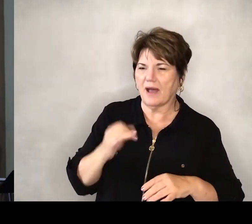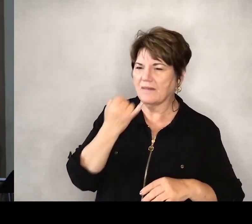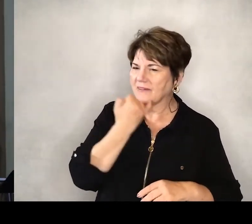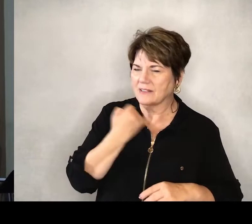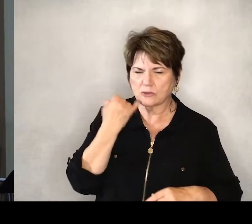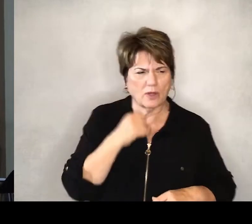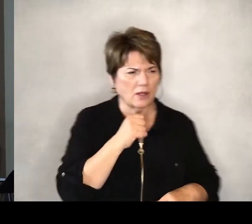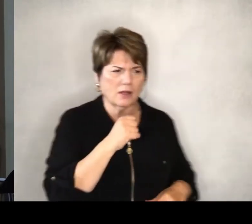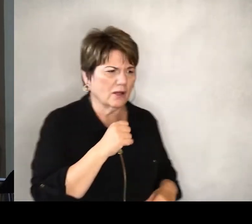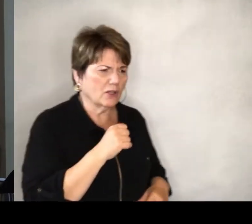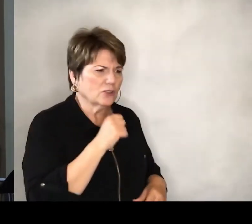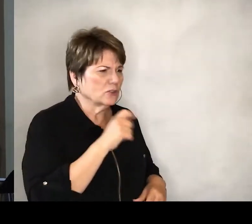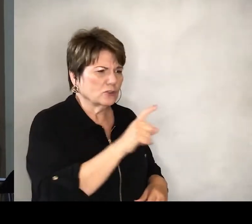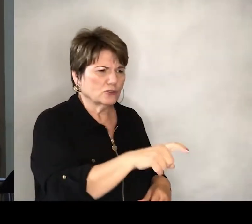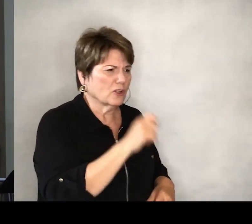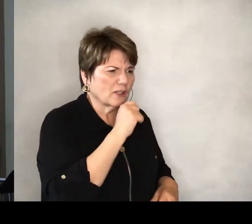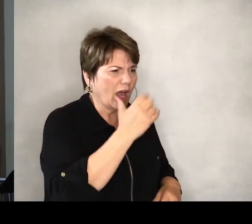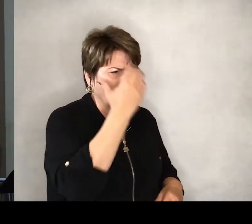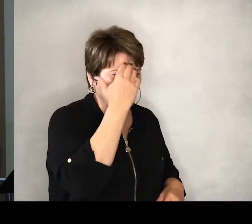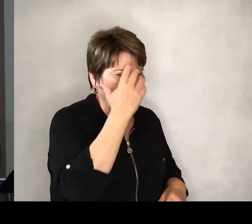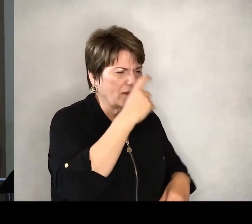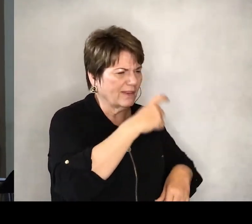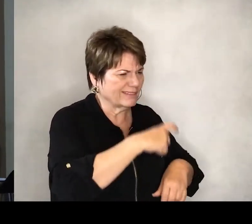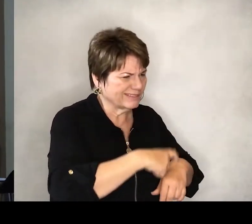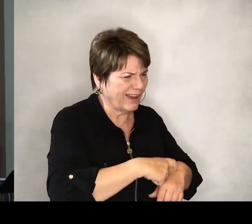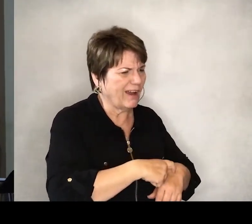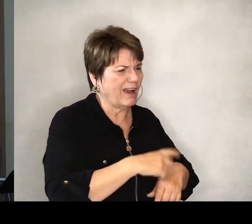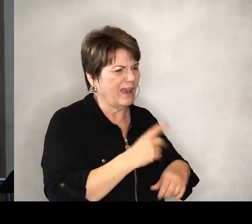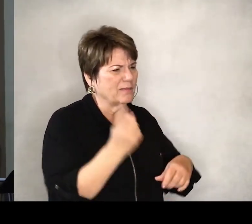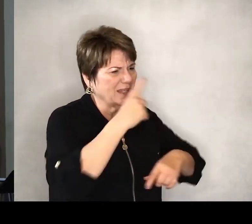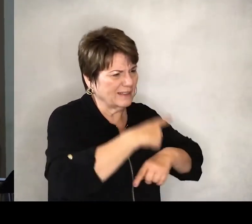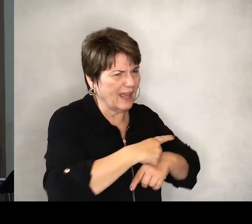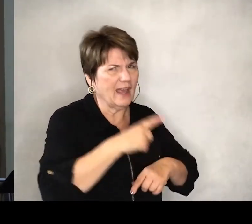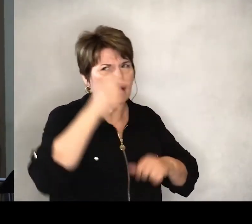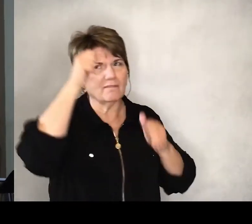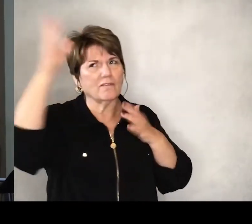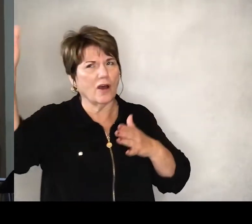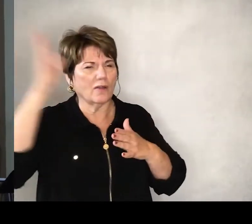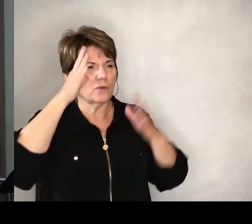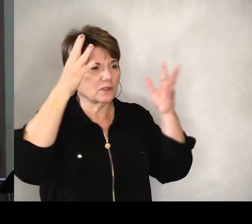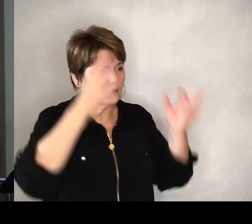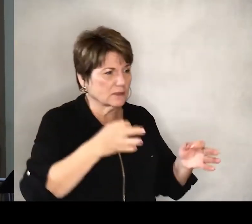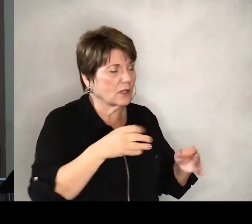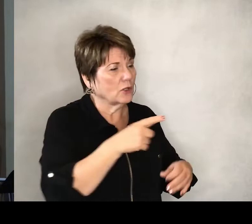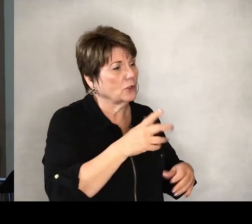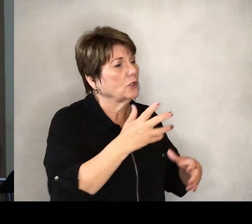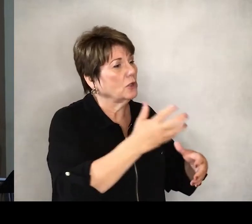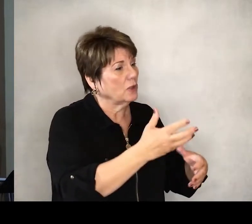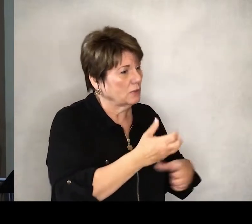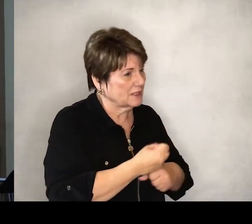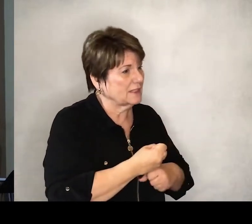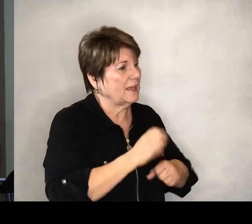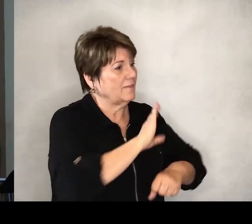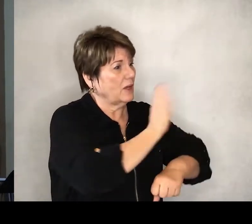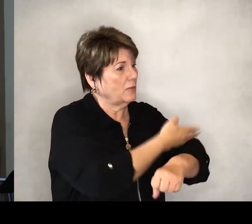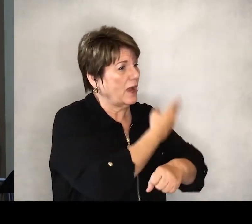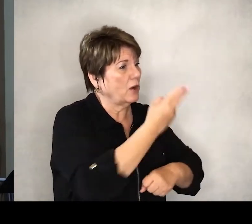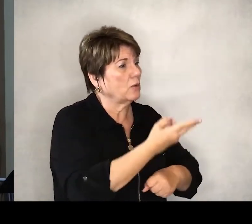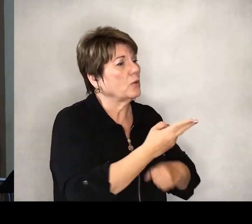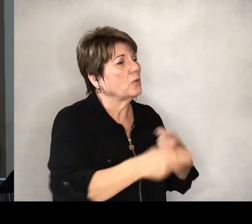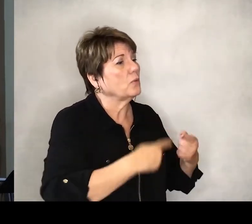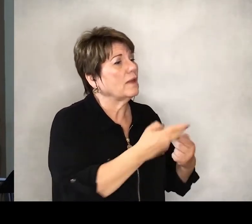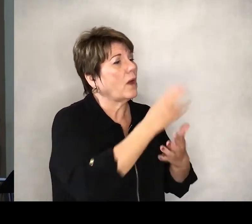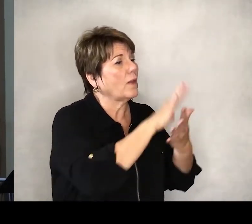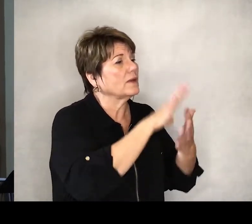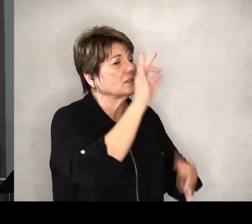'It is not for you to know the times or dates the Father has set by his authority. But you will receive power when the Holy